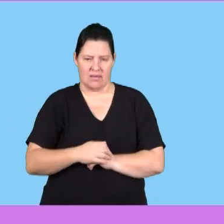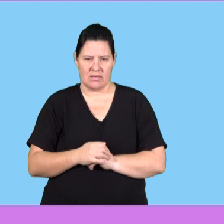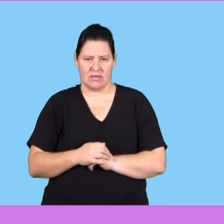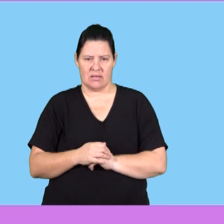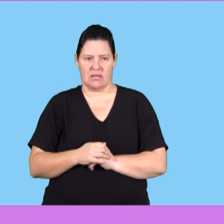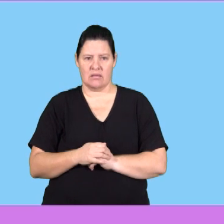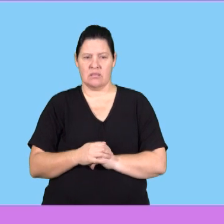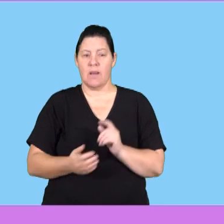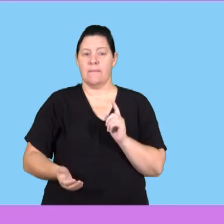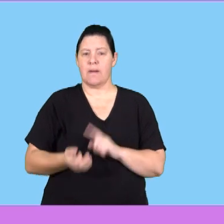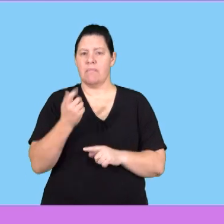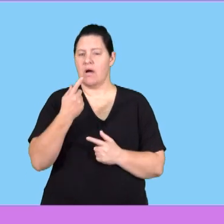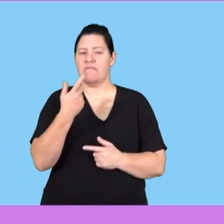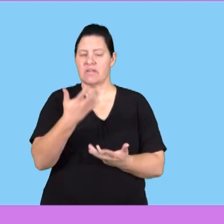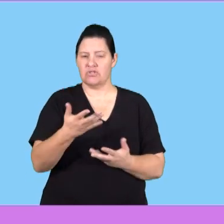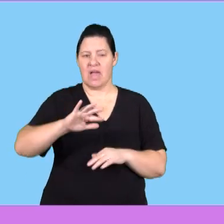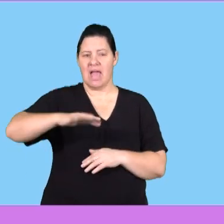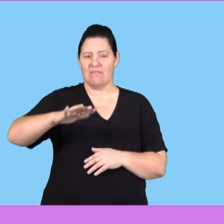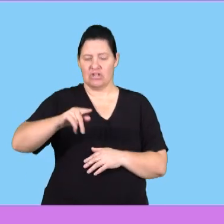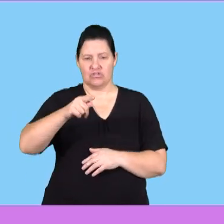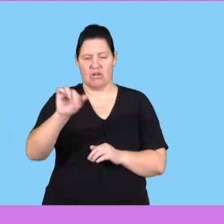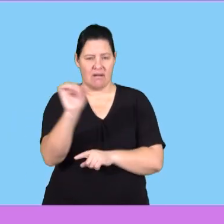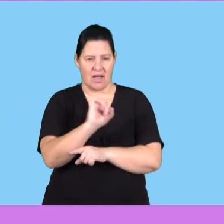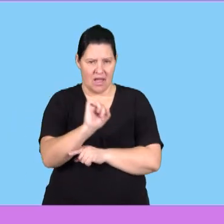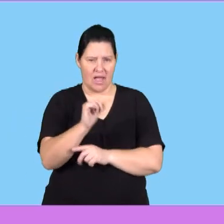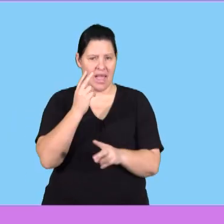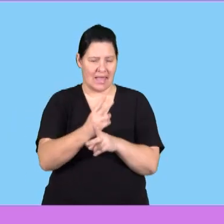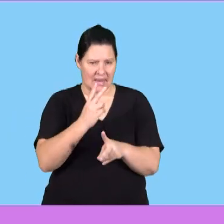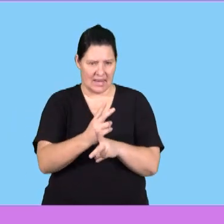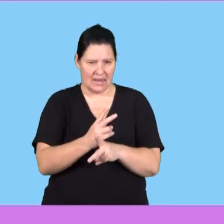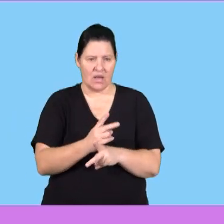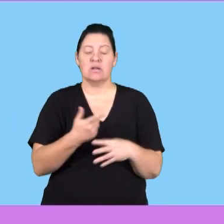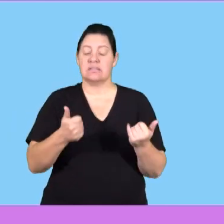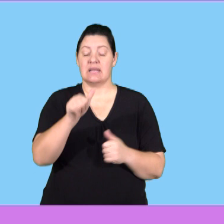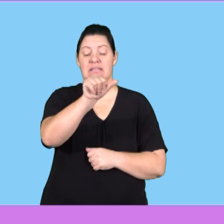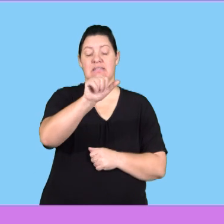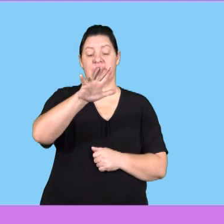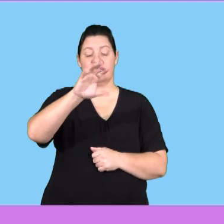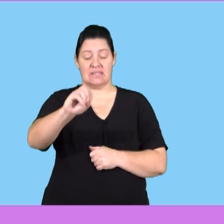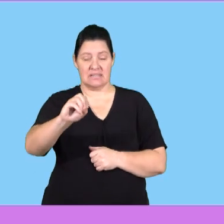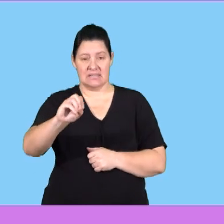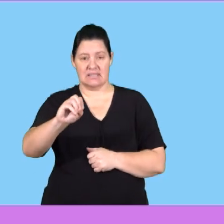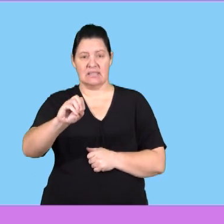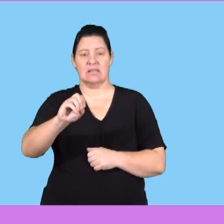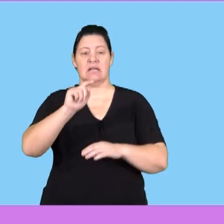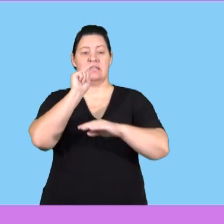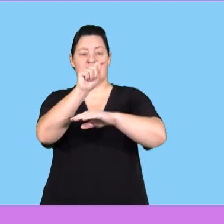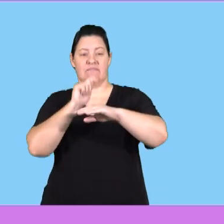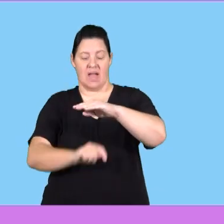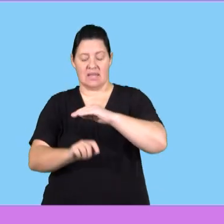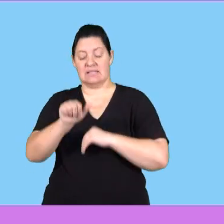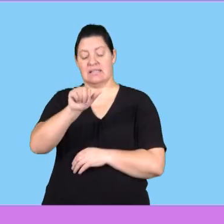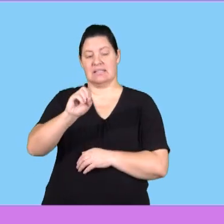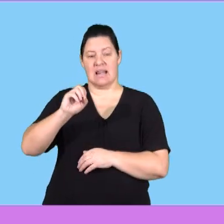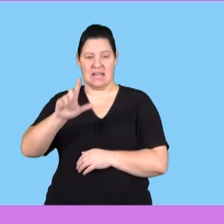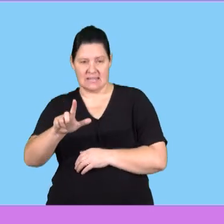car. So to determine the average consumption rate of a car once more, we will take 650 kilometers,